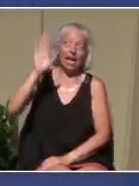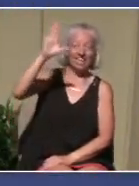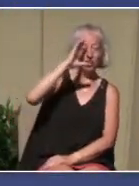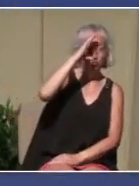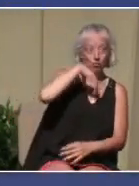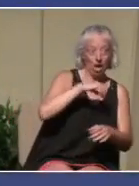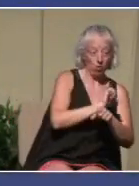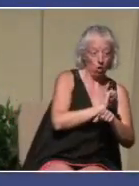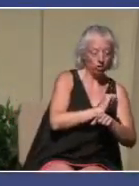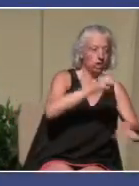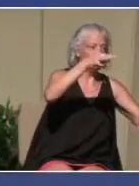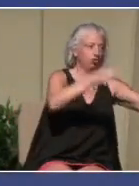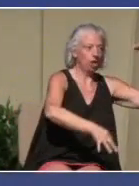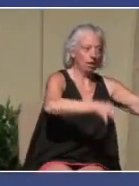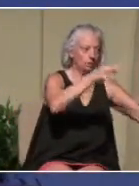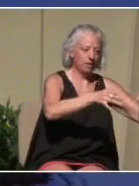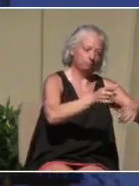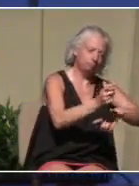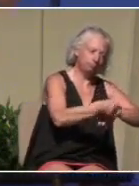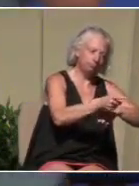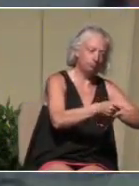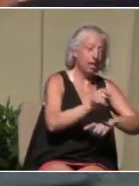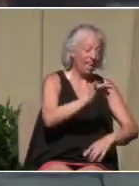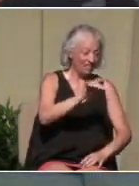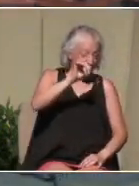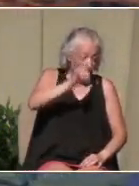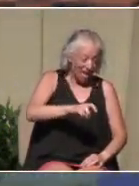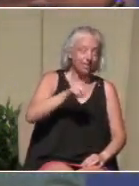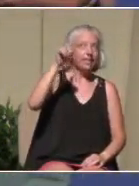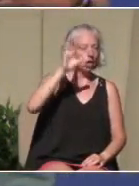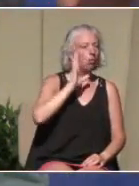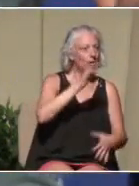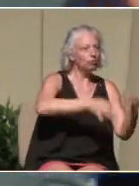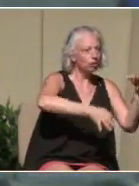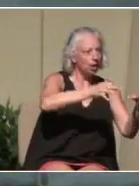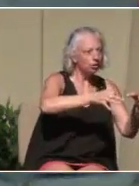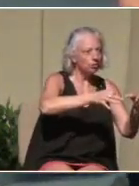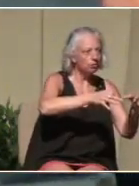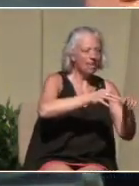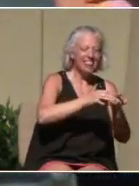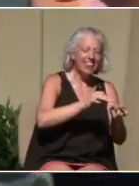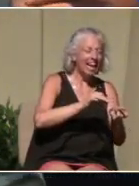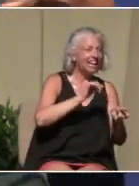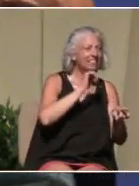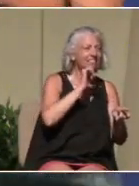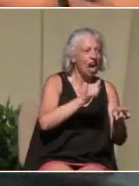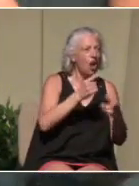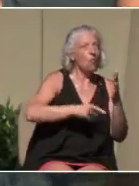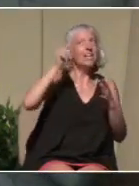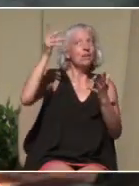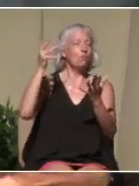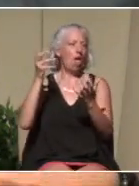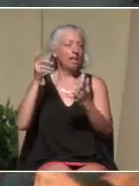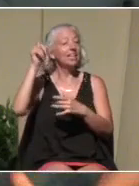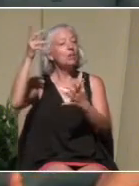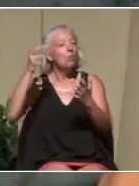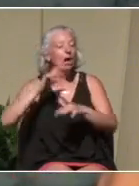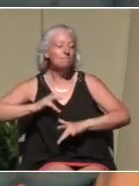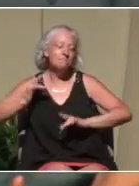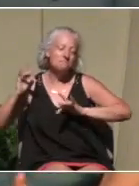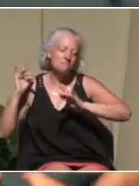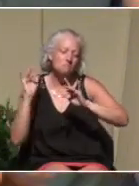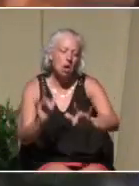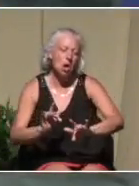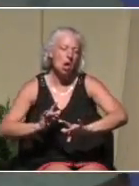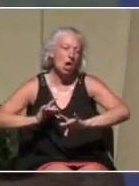is judgment. If he must, he will, but it's not the heart of God. What God wants to do is show mercy. He's prepared to